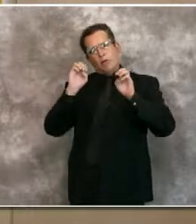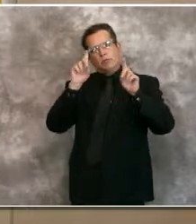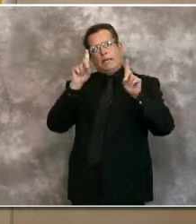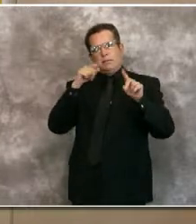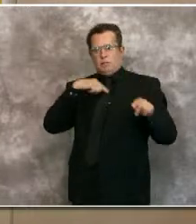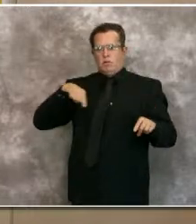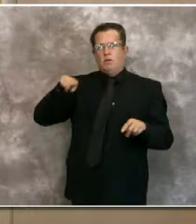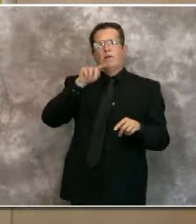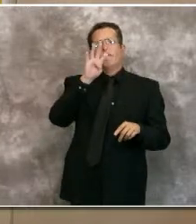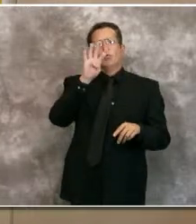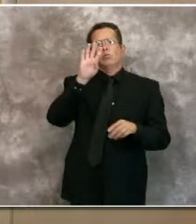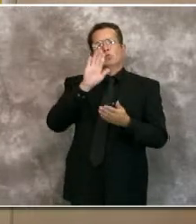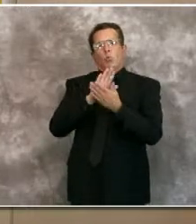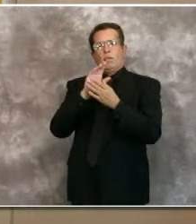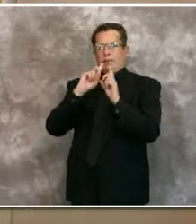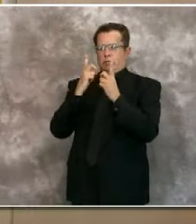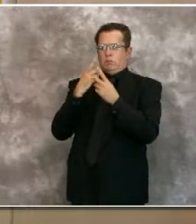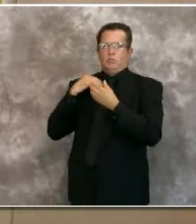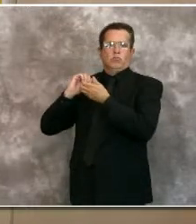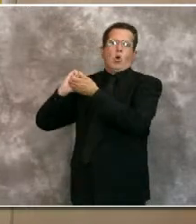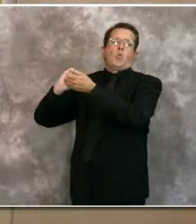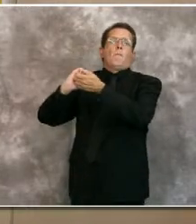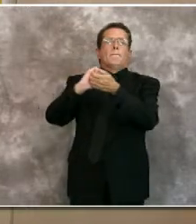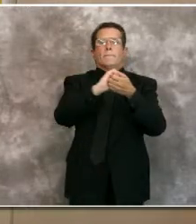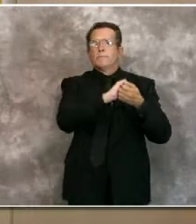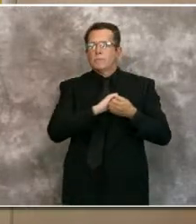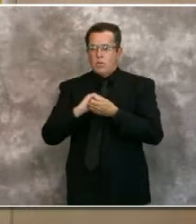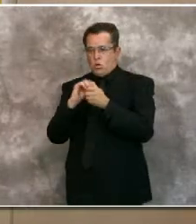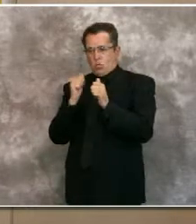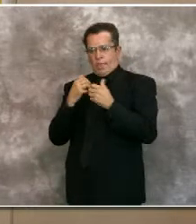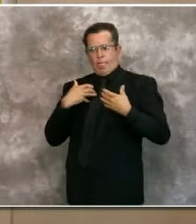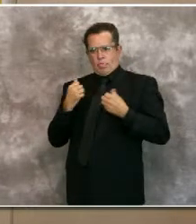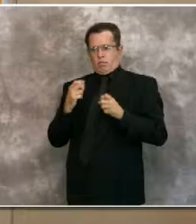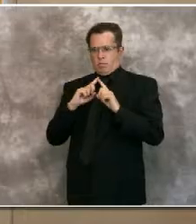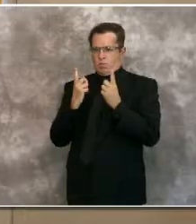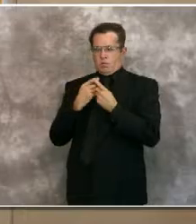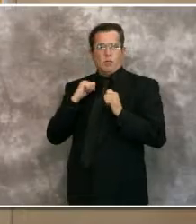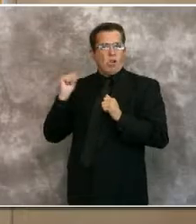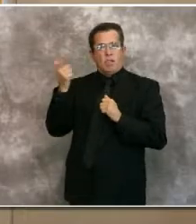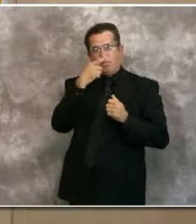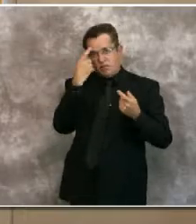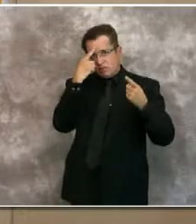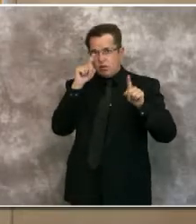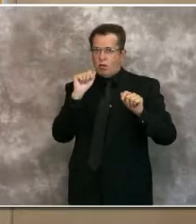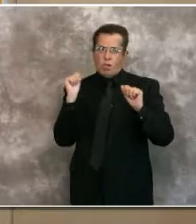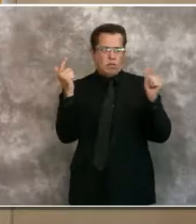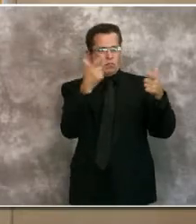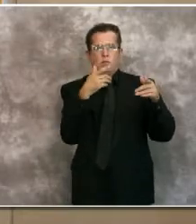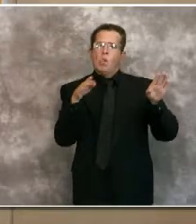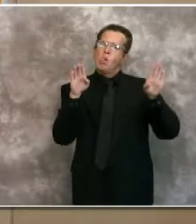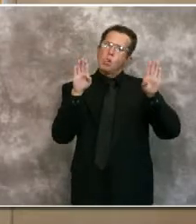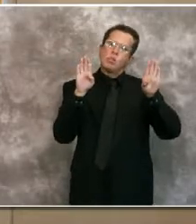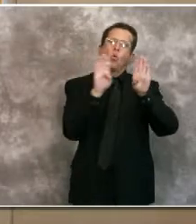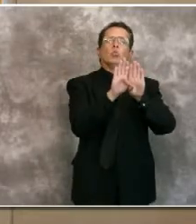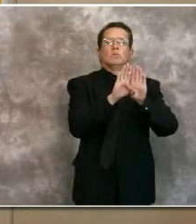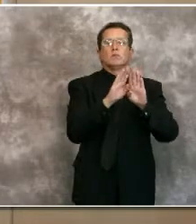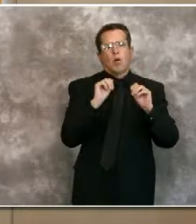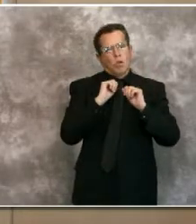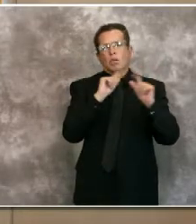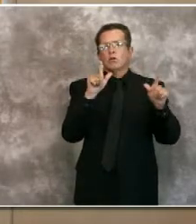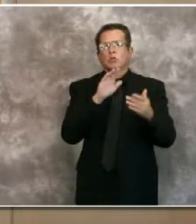42 school districts, in consultation with our health department, decided that the schools would be closed.